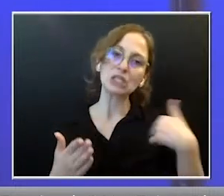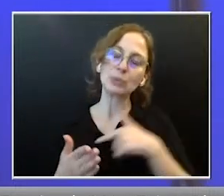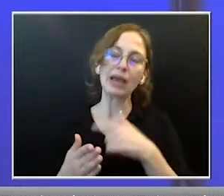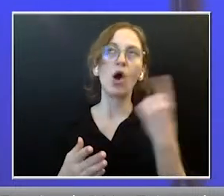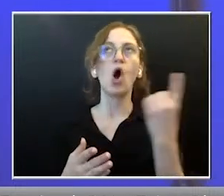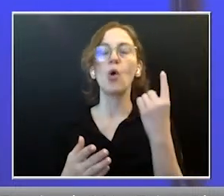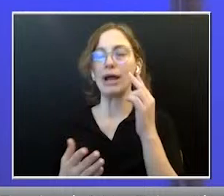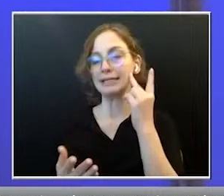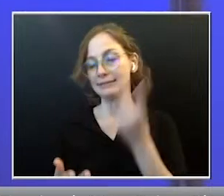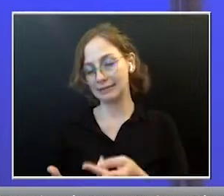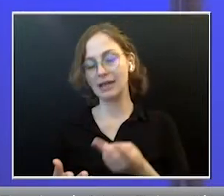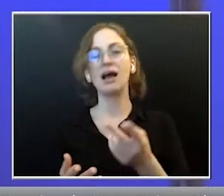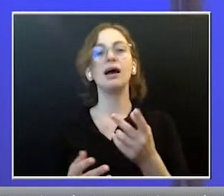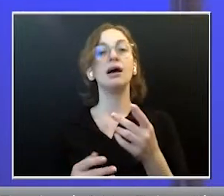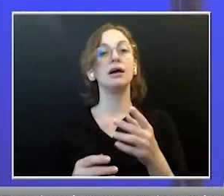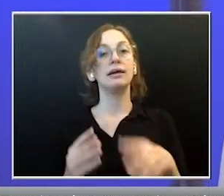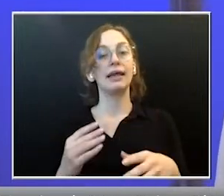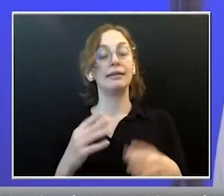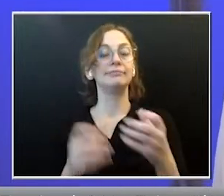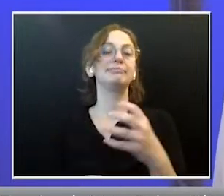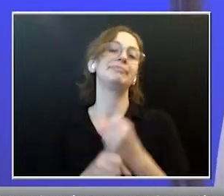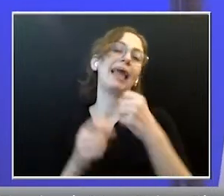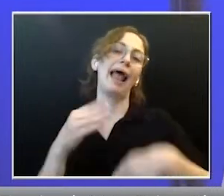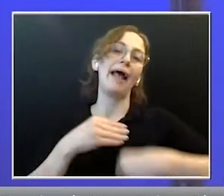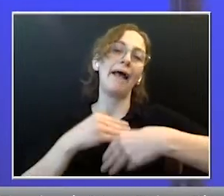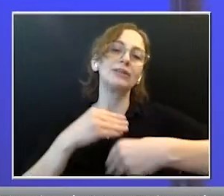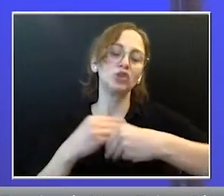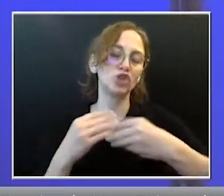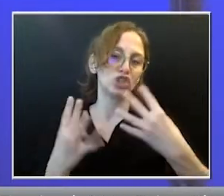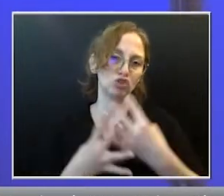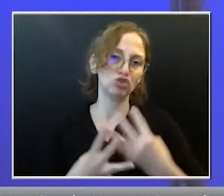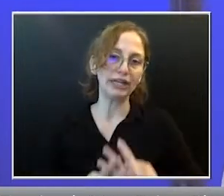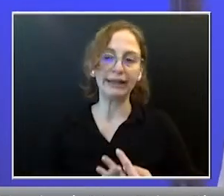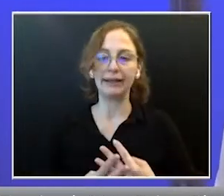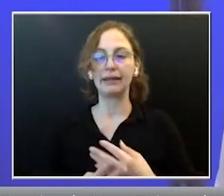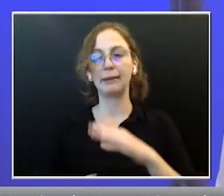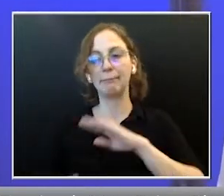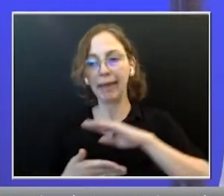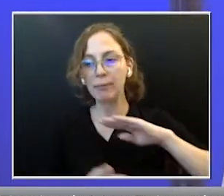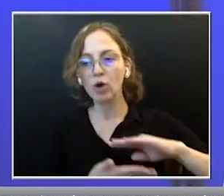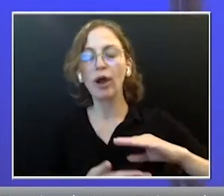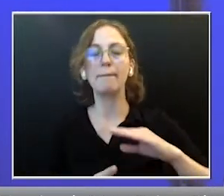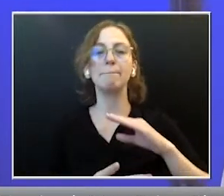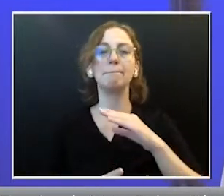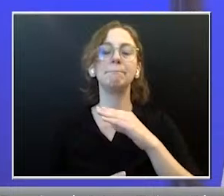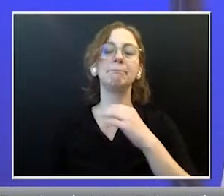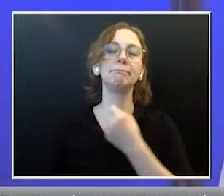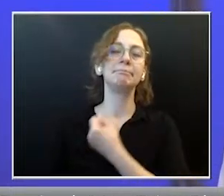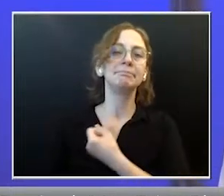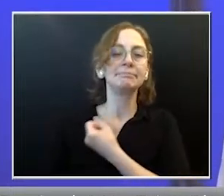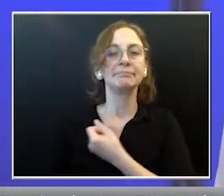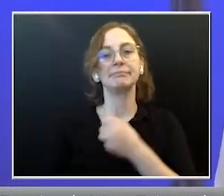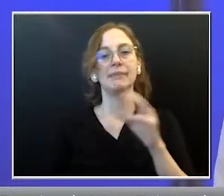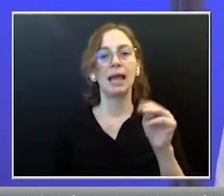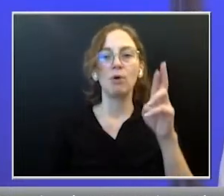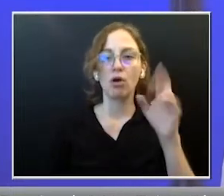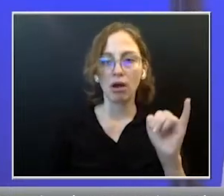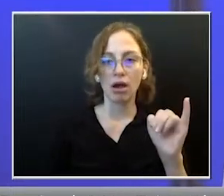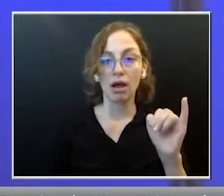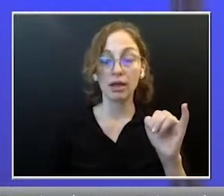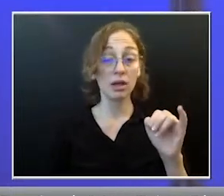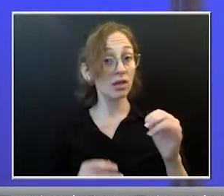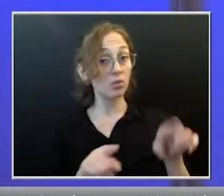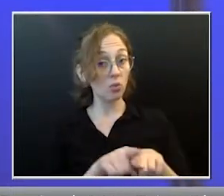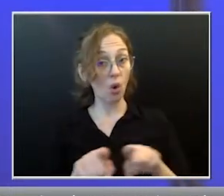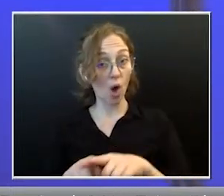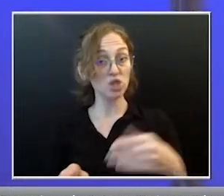just a mammogram plus a breast MRI, consideration of prevention drugs. You know, a drug very